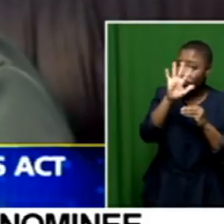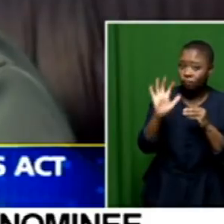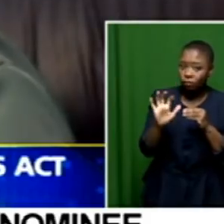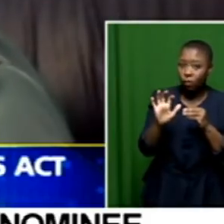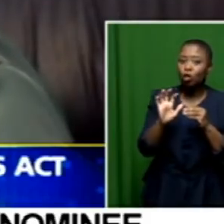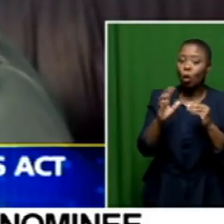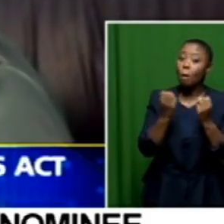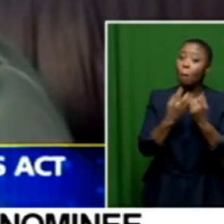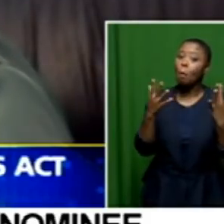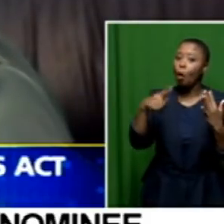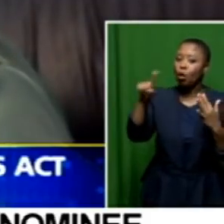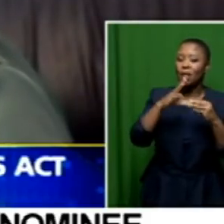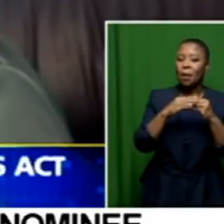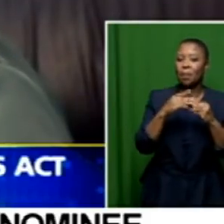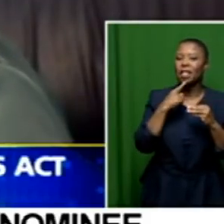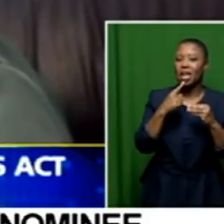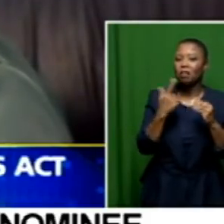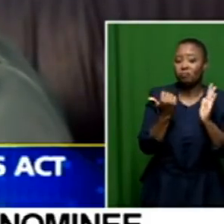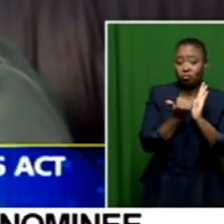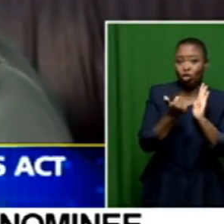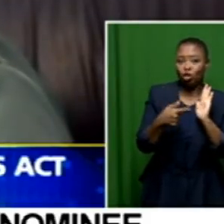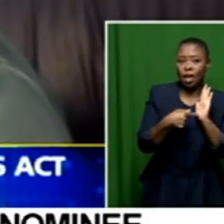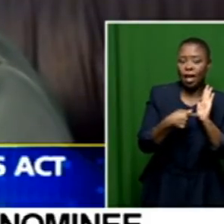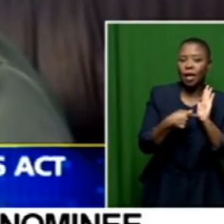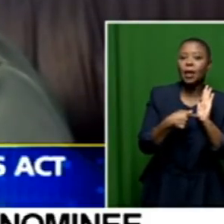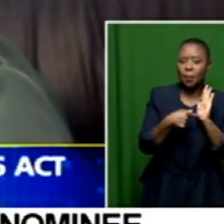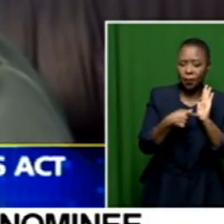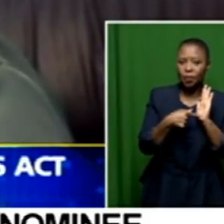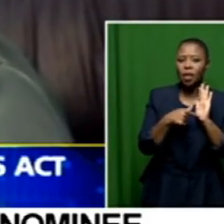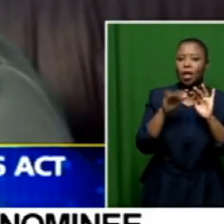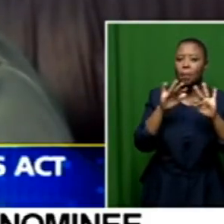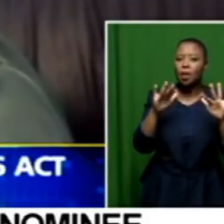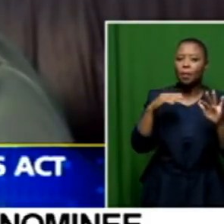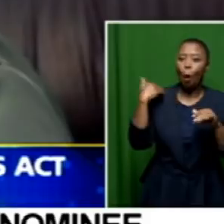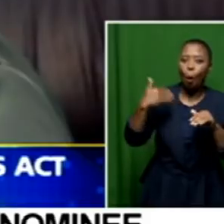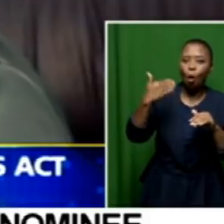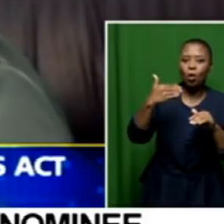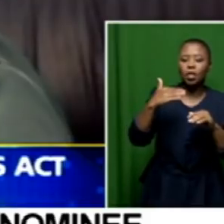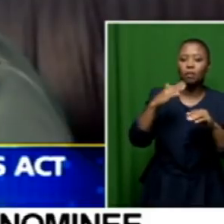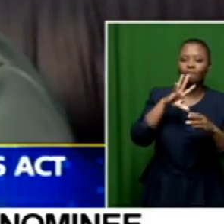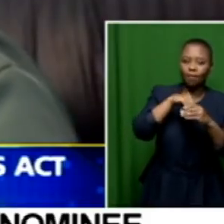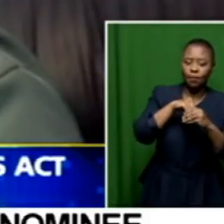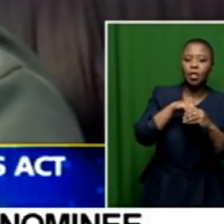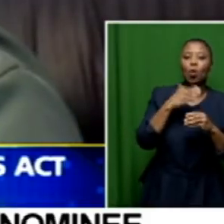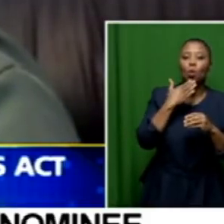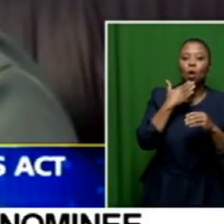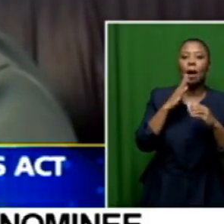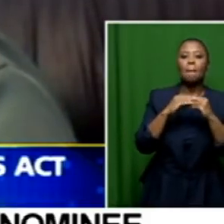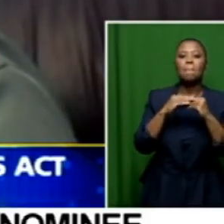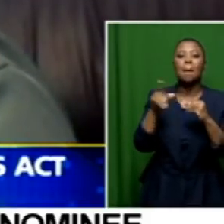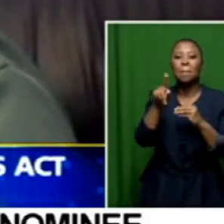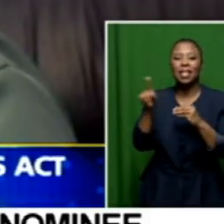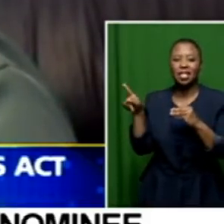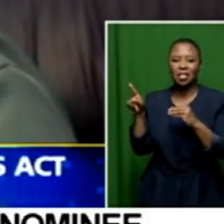judgment observes that throughout the Act, person preponderantly includes members. When interpreted